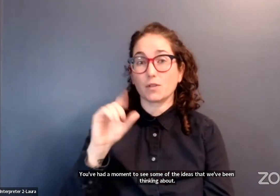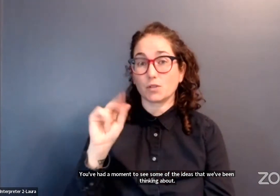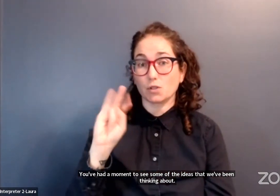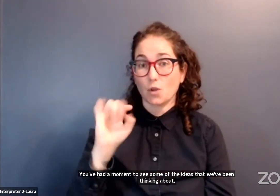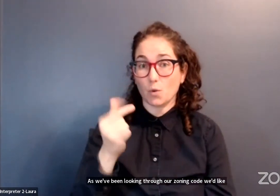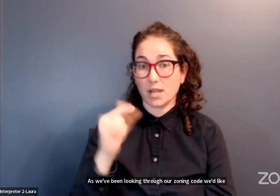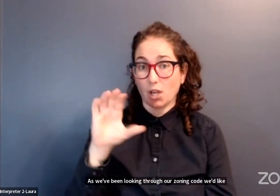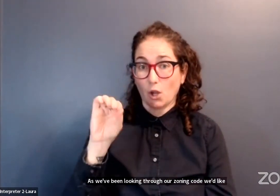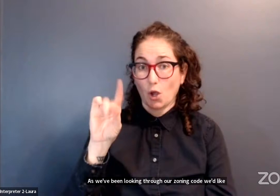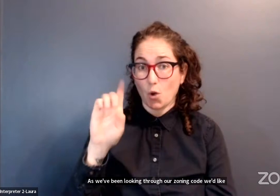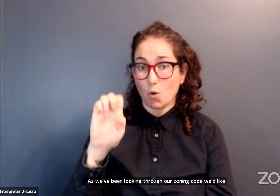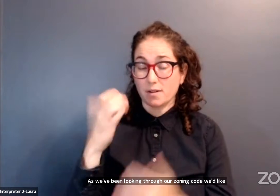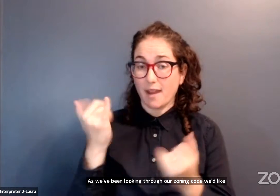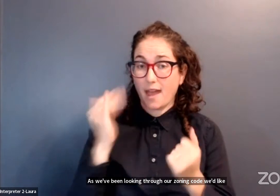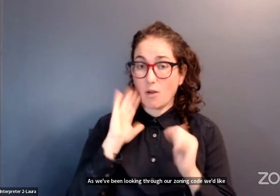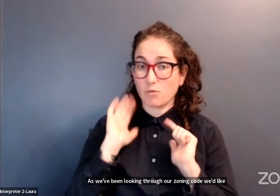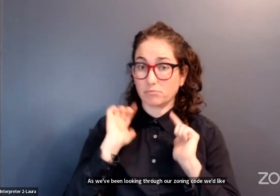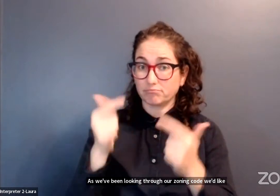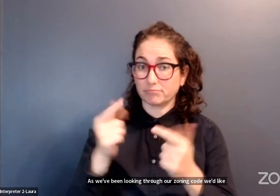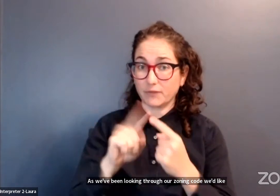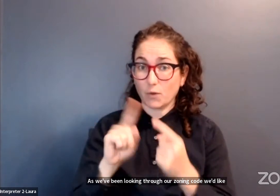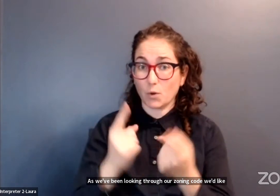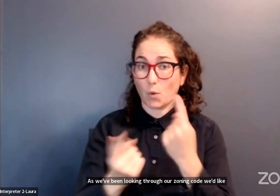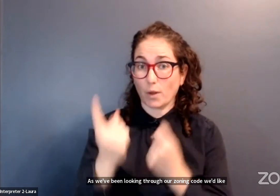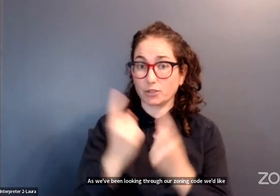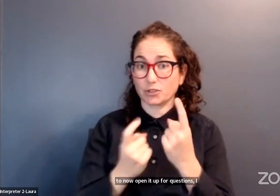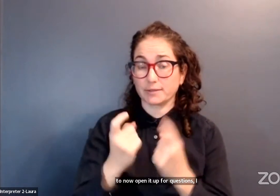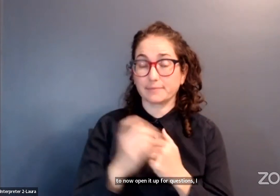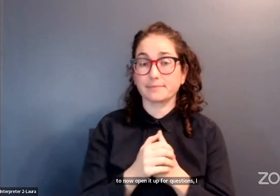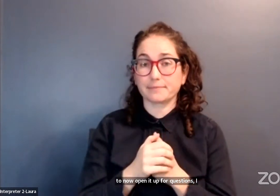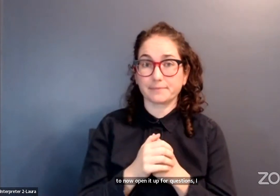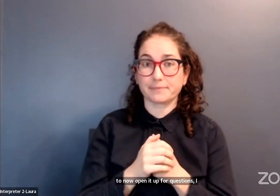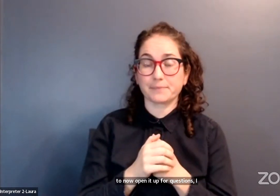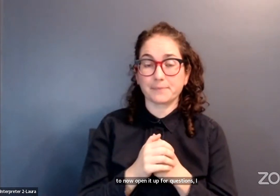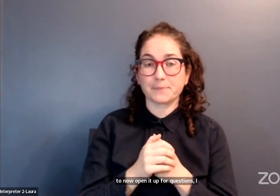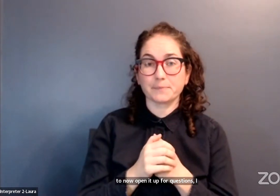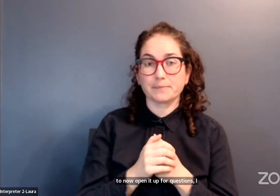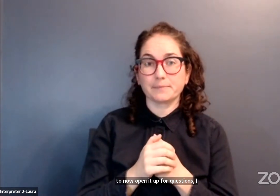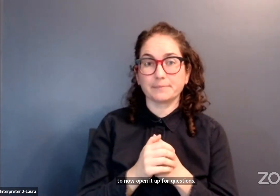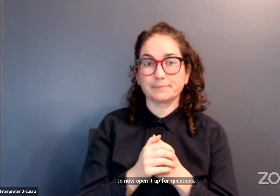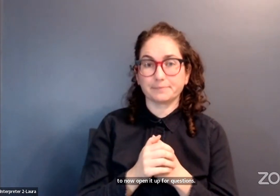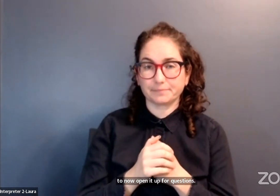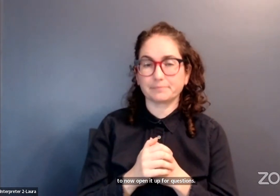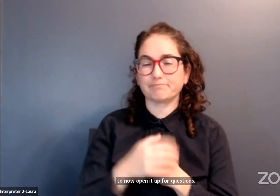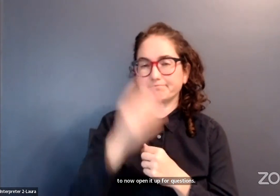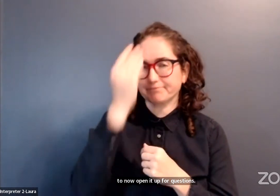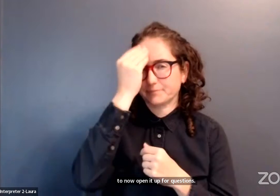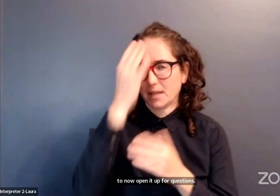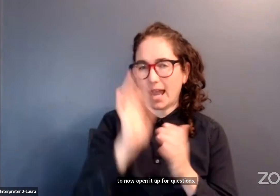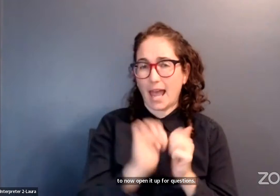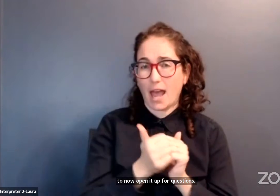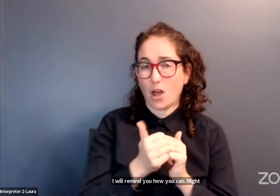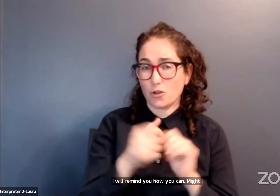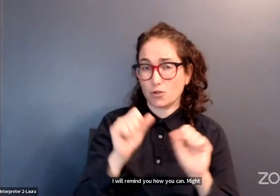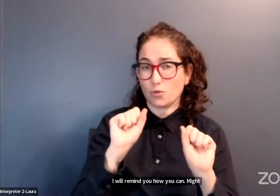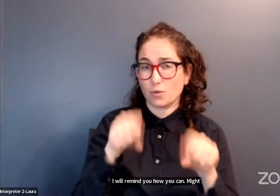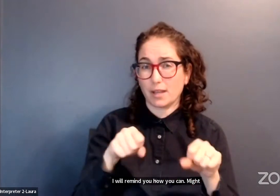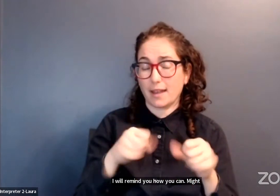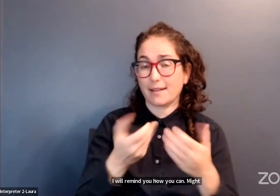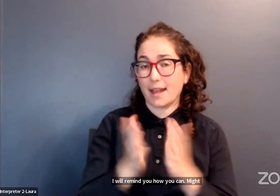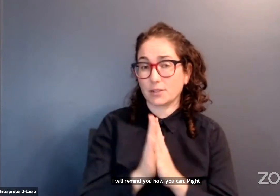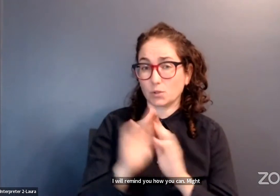We'd like to now open it up for questions. I will remind you how you might be able to answer